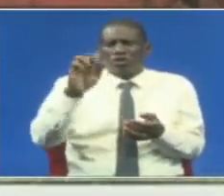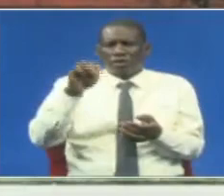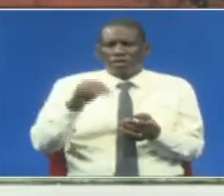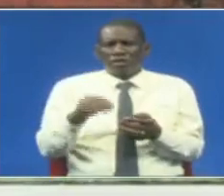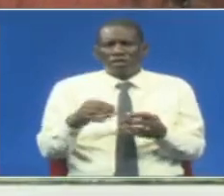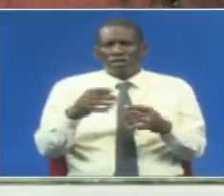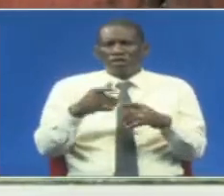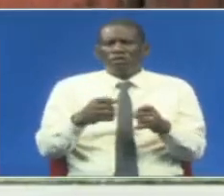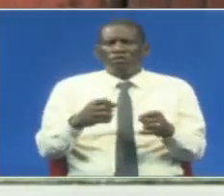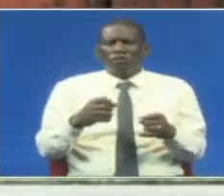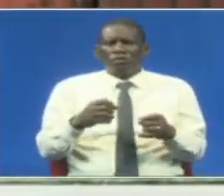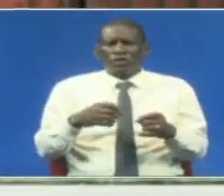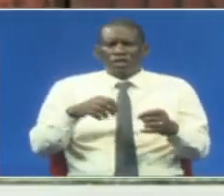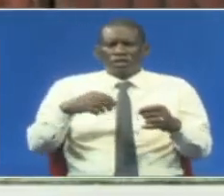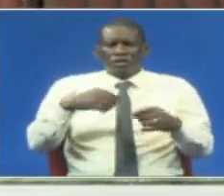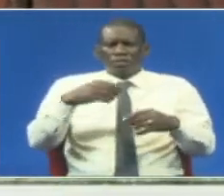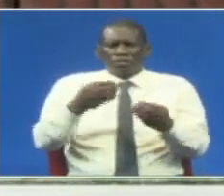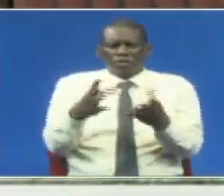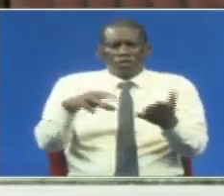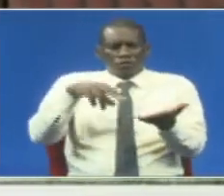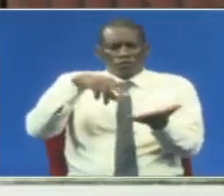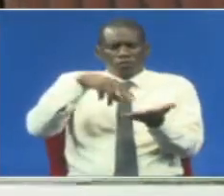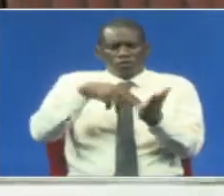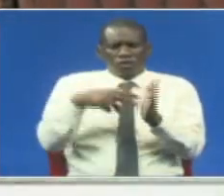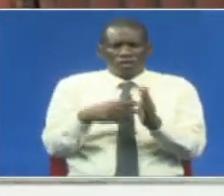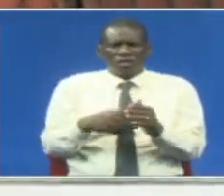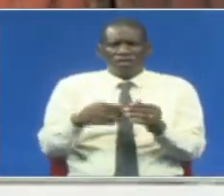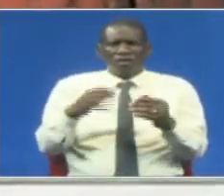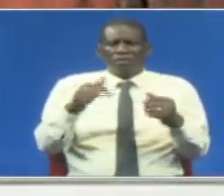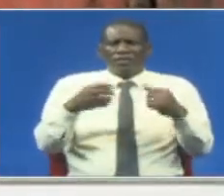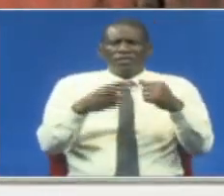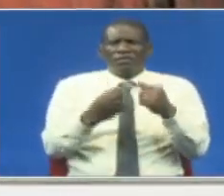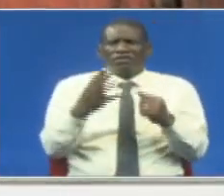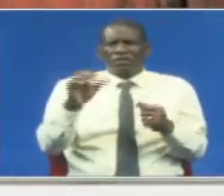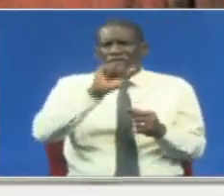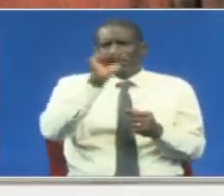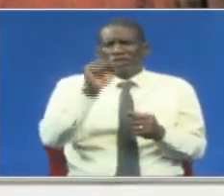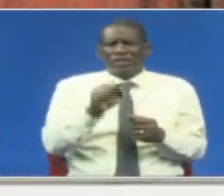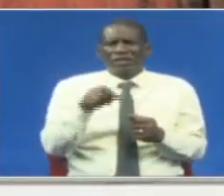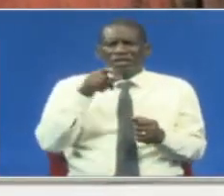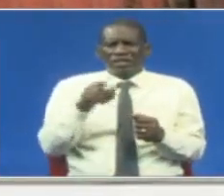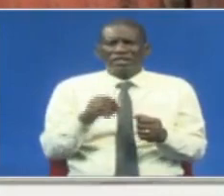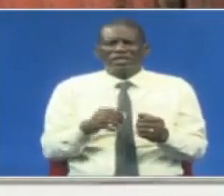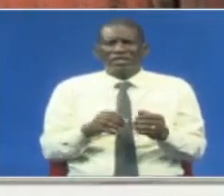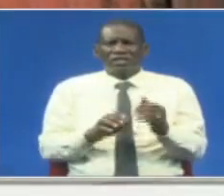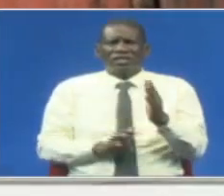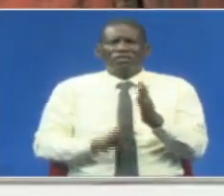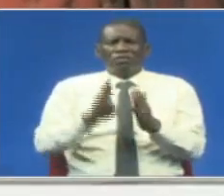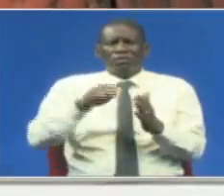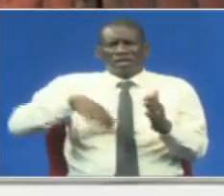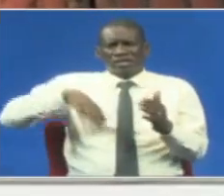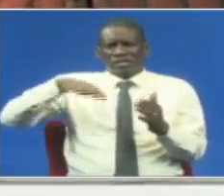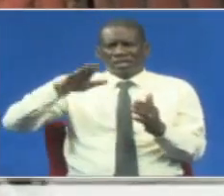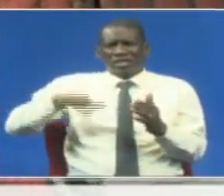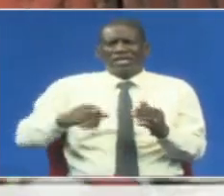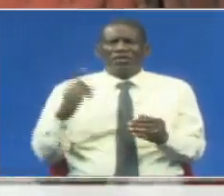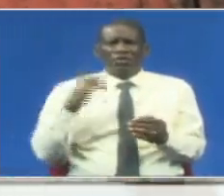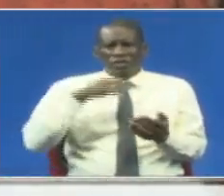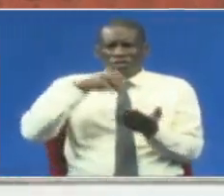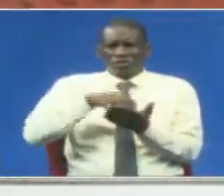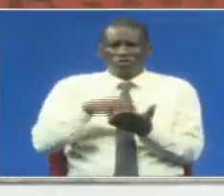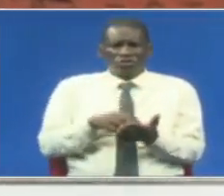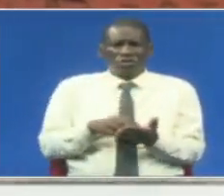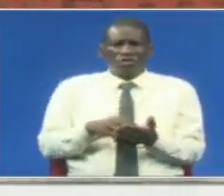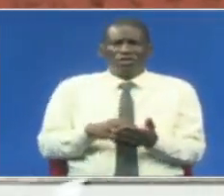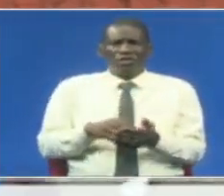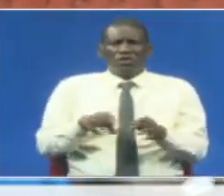of the ongoing projects by as much as 75%. This development has delayed and in worst cases even